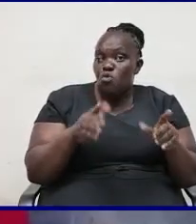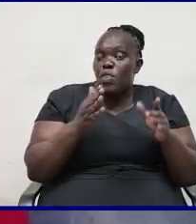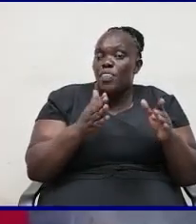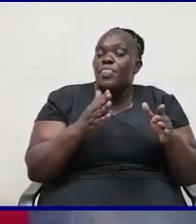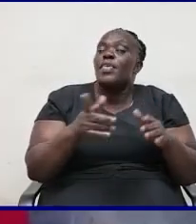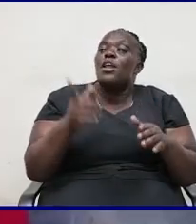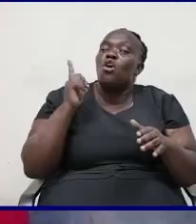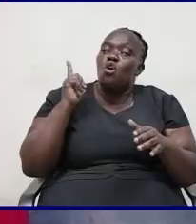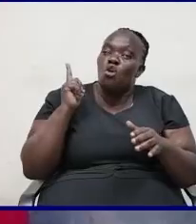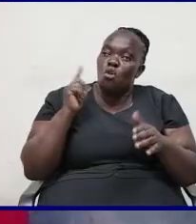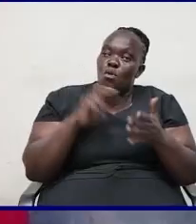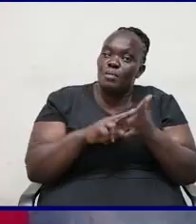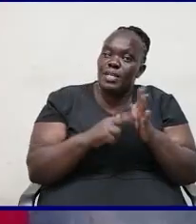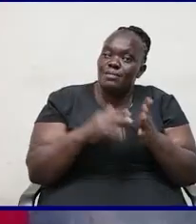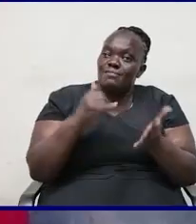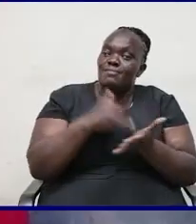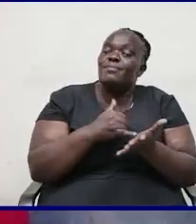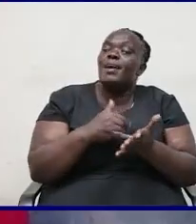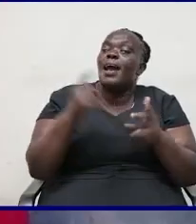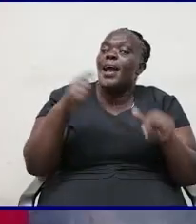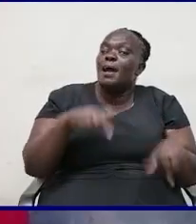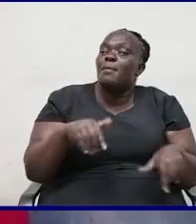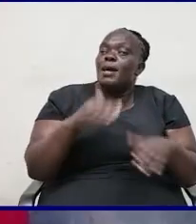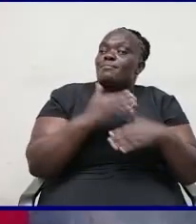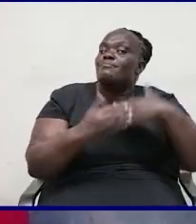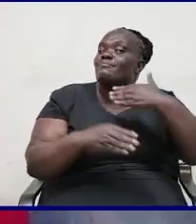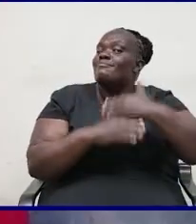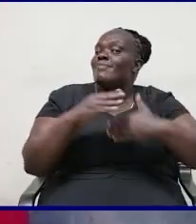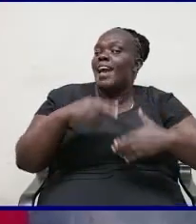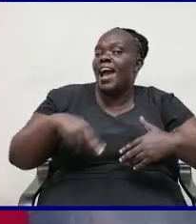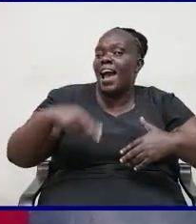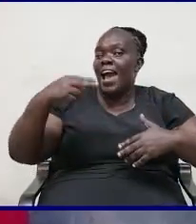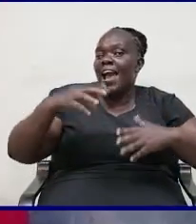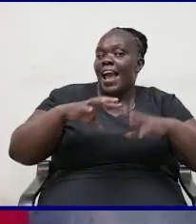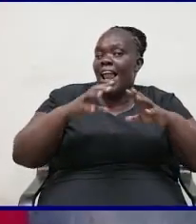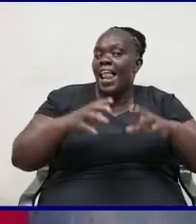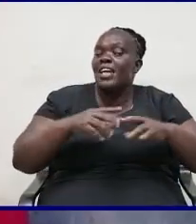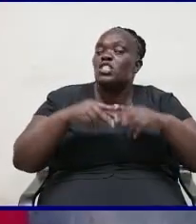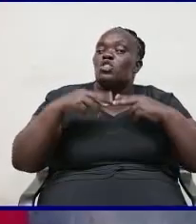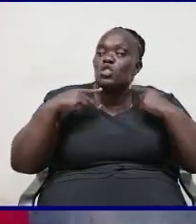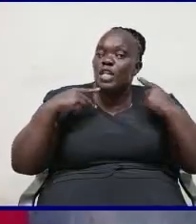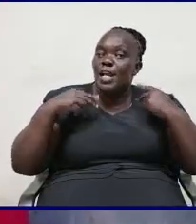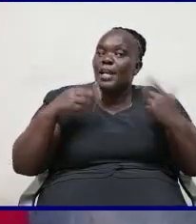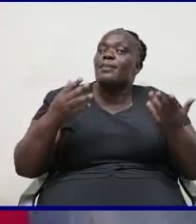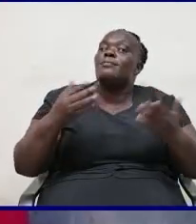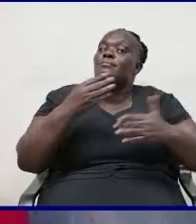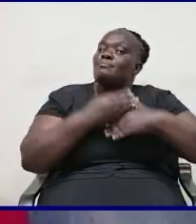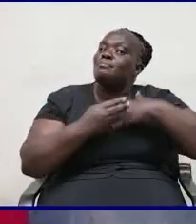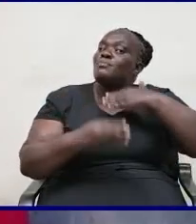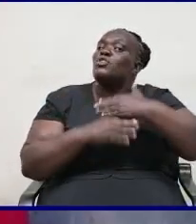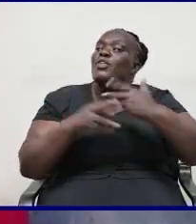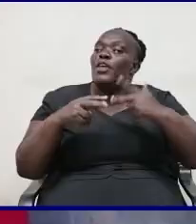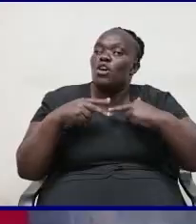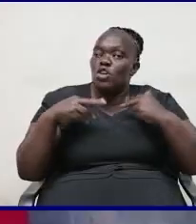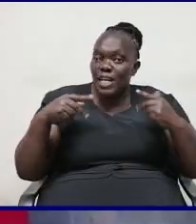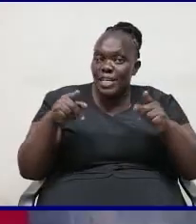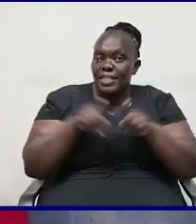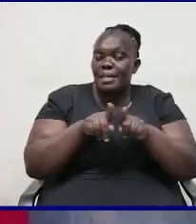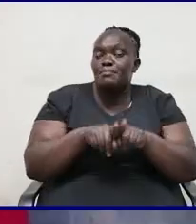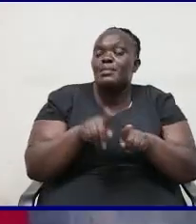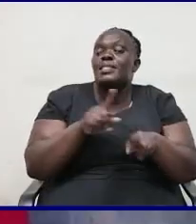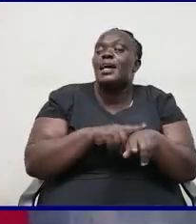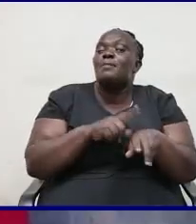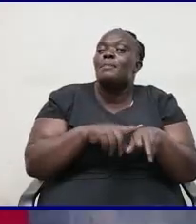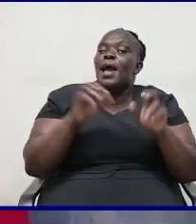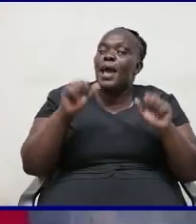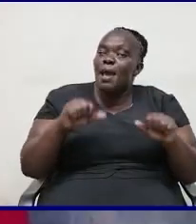that the investors who will come and put up those high-class hotels will be able to put up the hotel, and of course, at the same